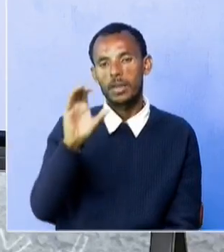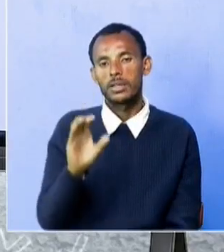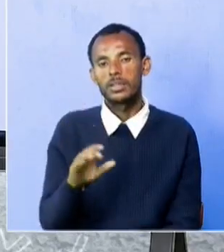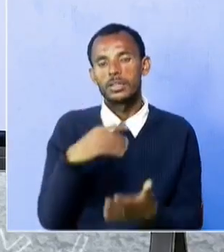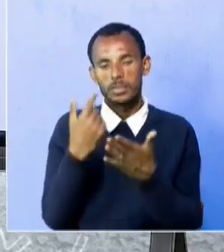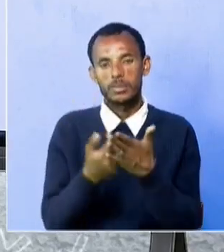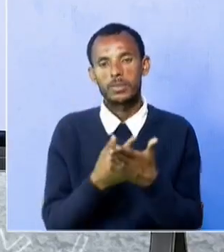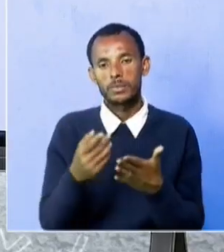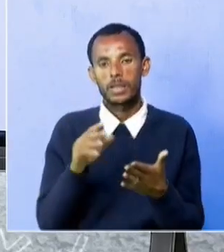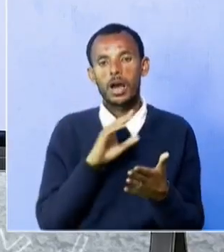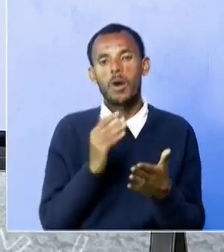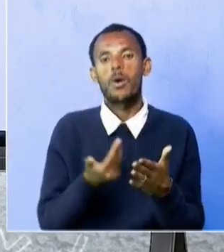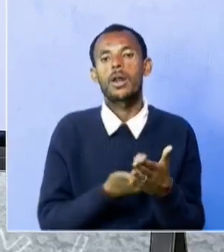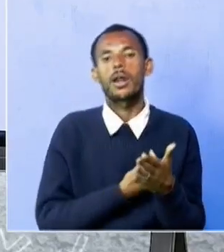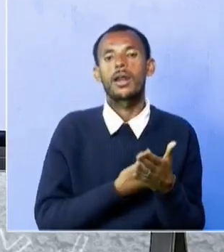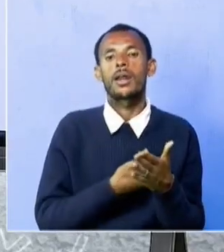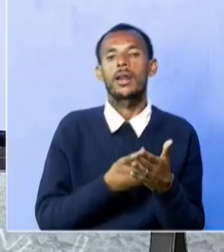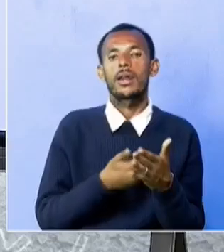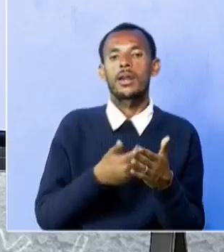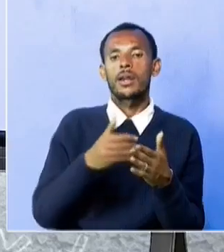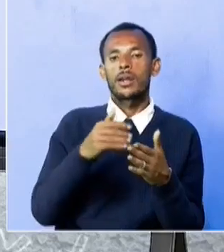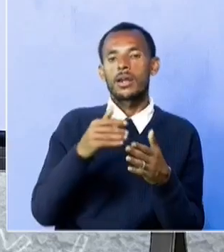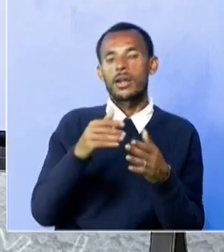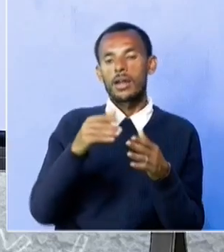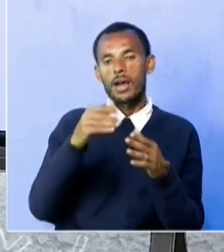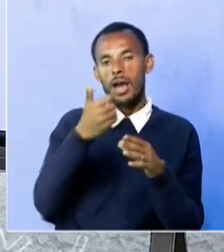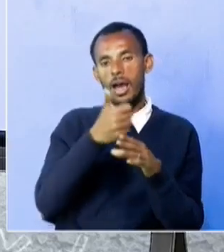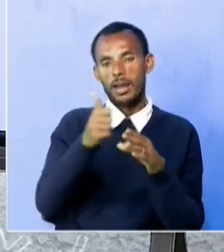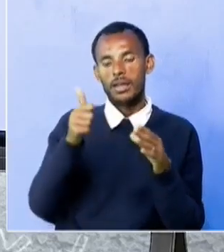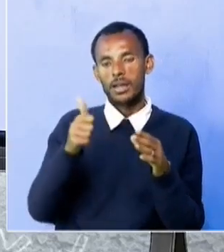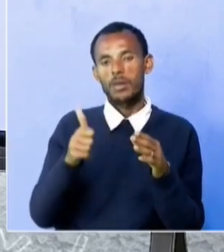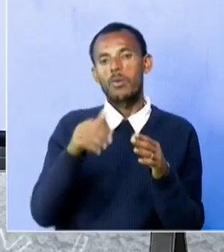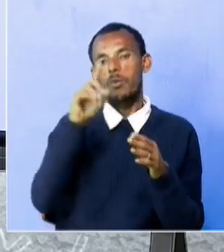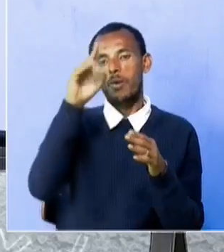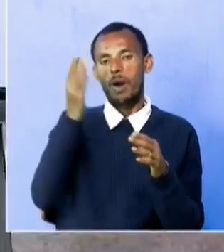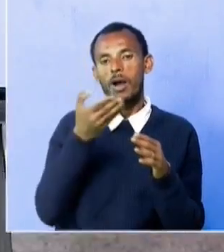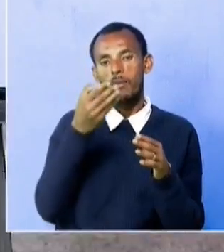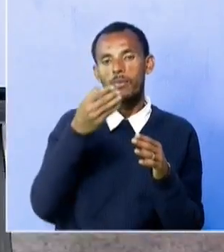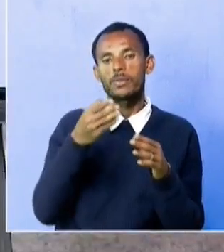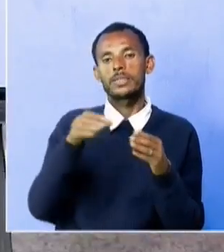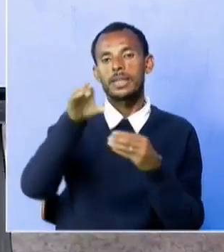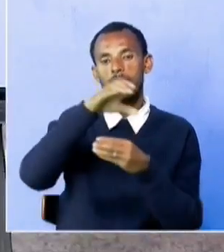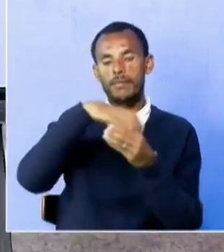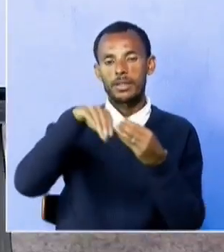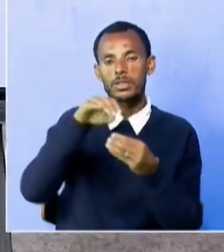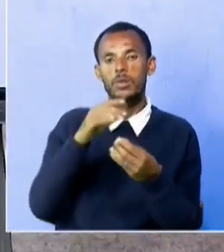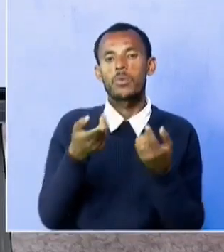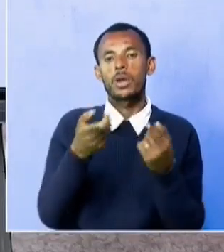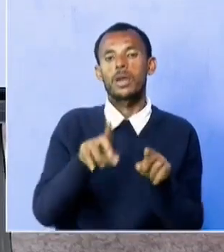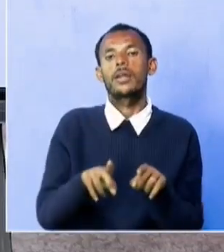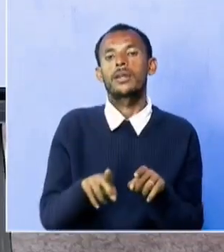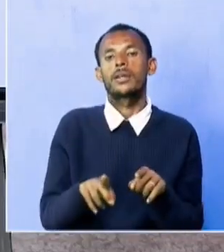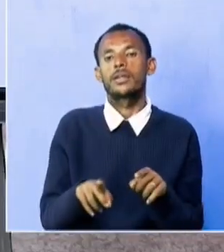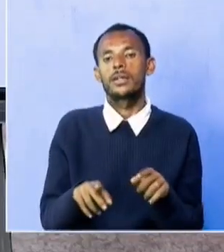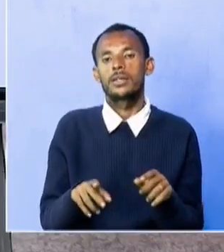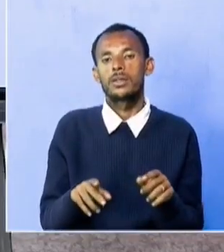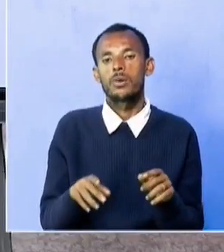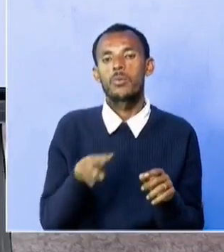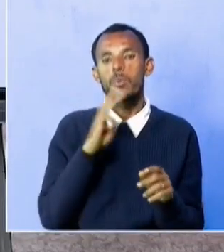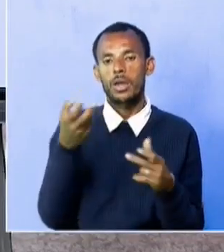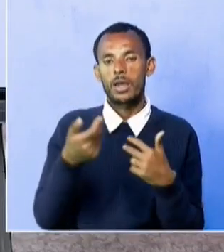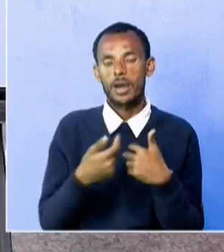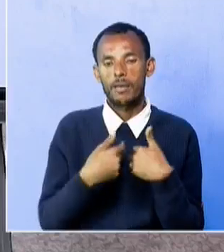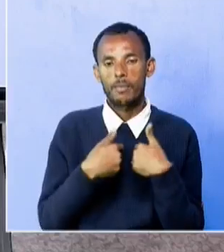Sometimes our arc may be half of the circumference. Whenever we